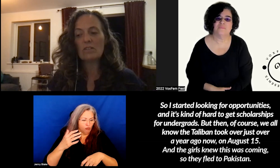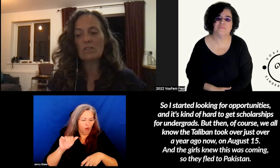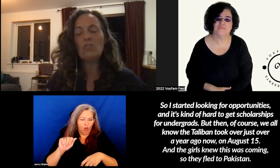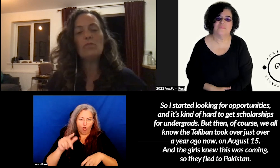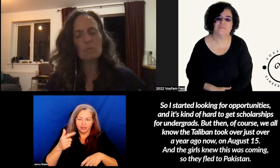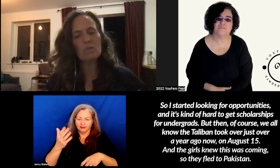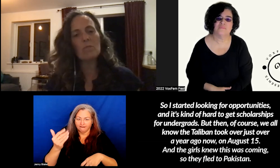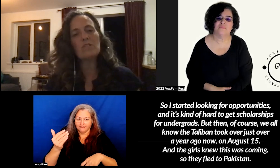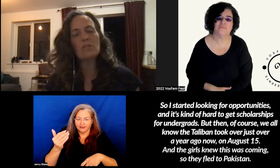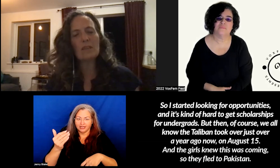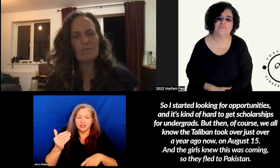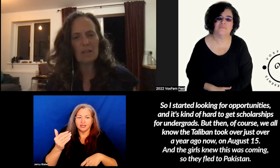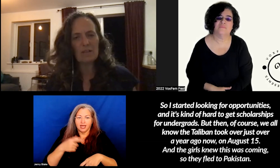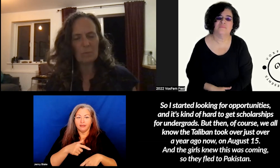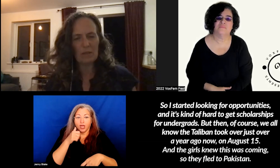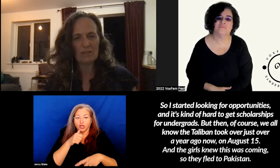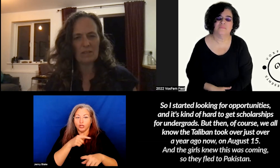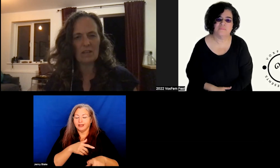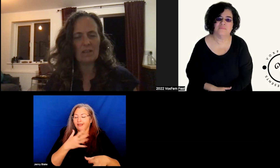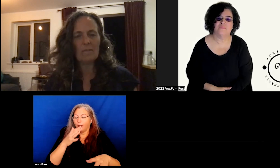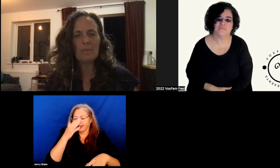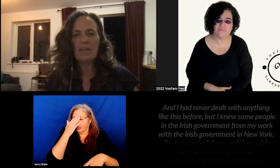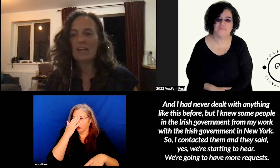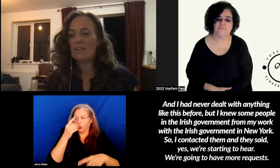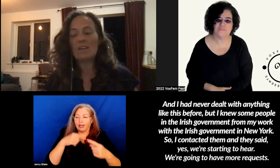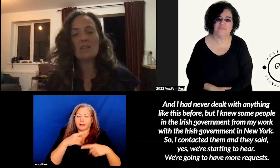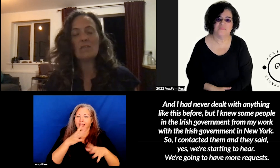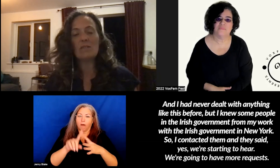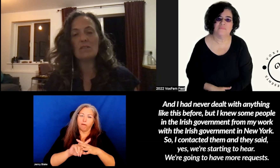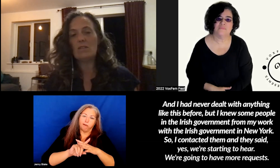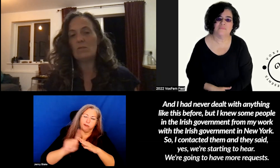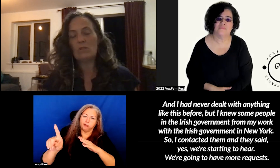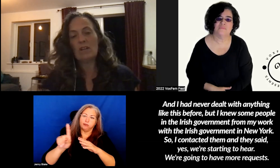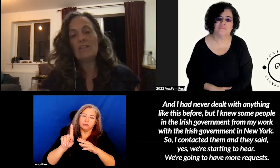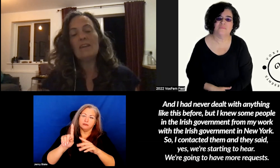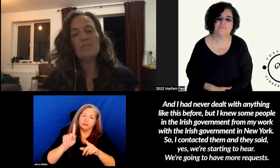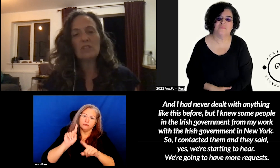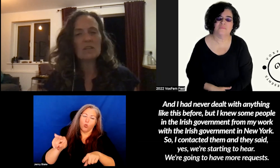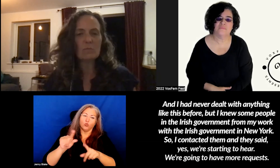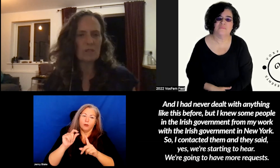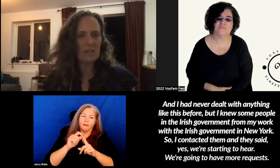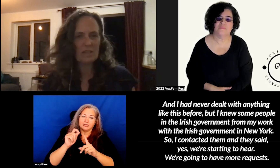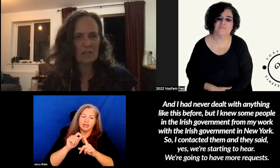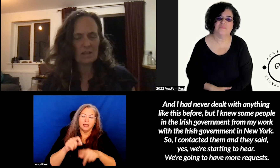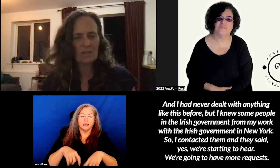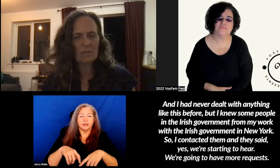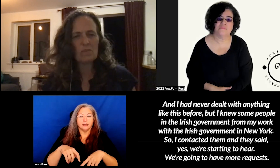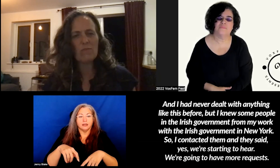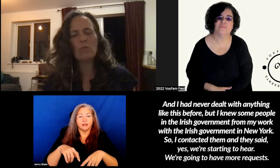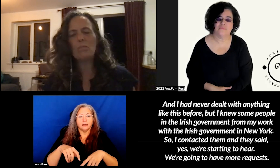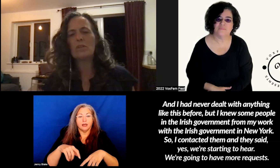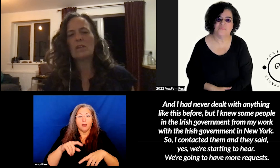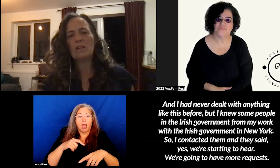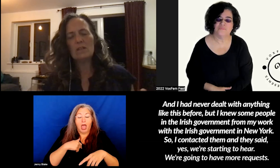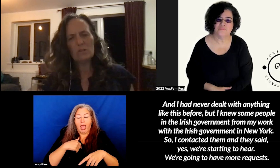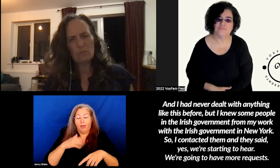girls knew this was coming, so they fled to Pakistan. And I, you know, had never dealt with anything like this